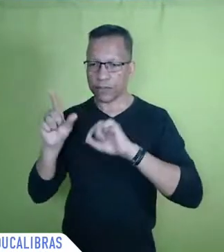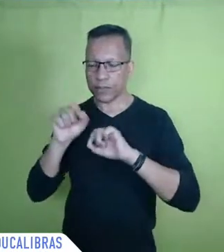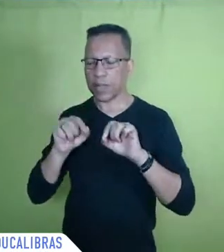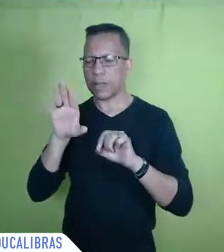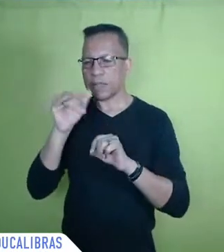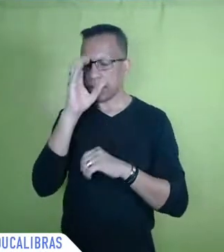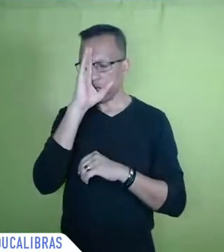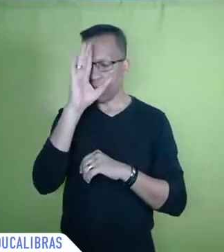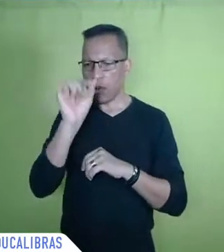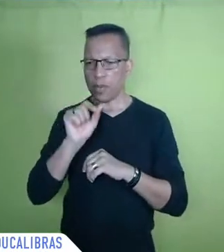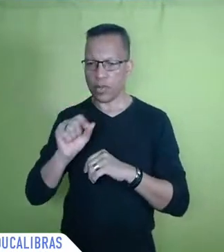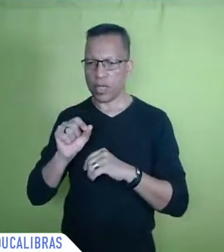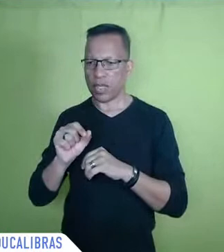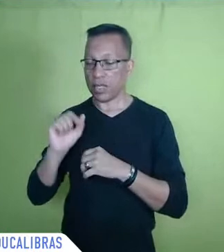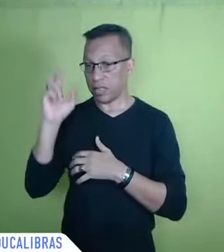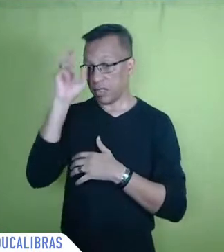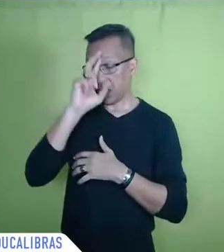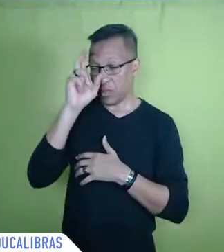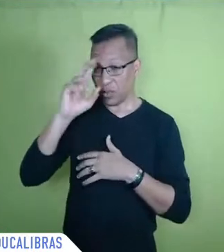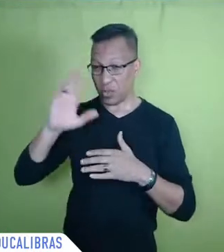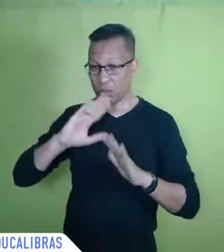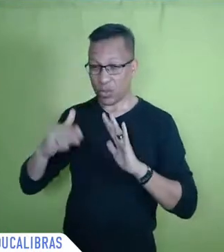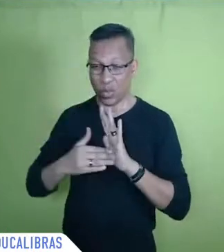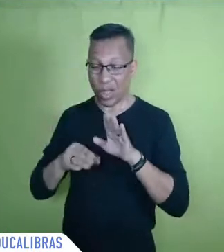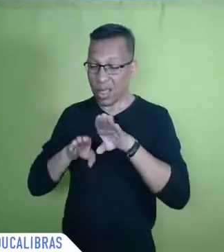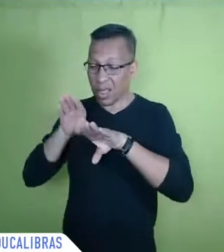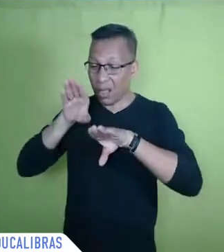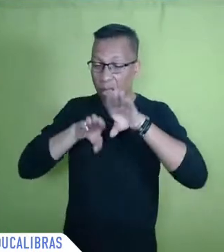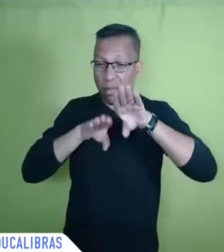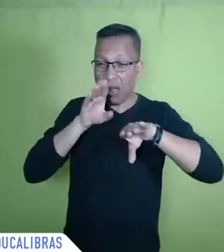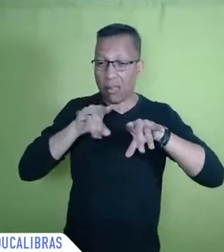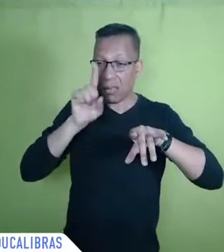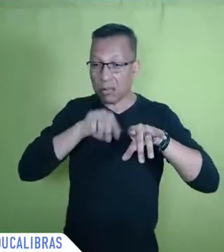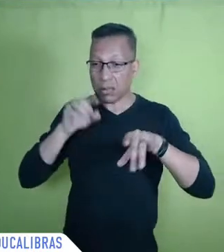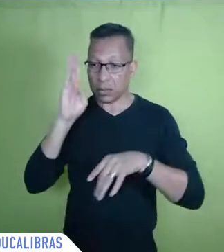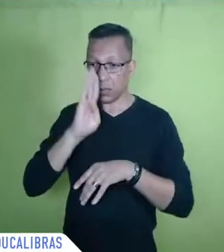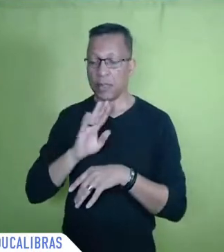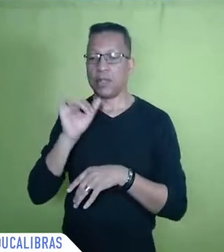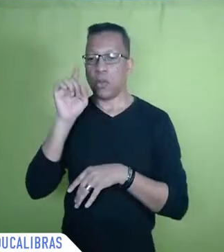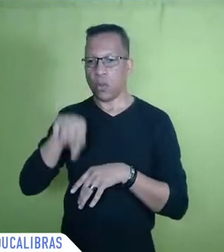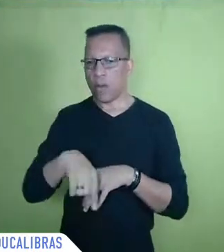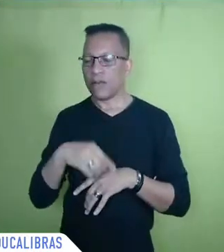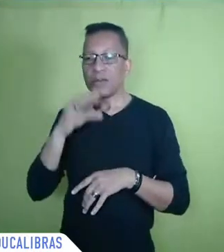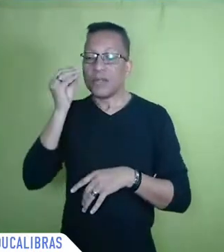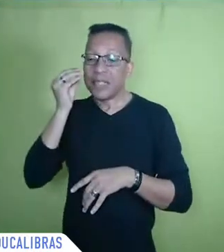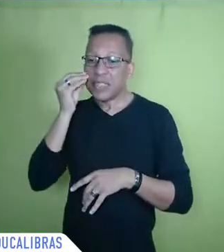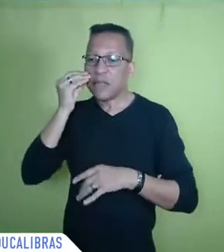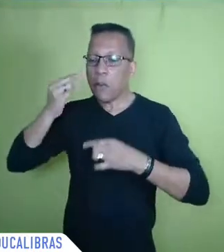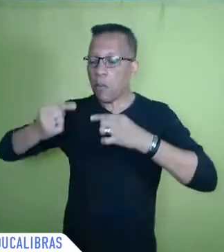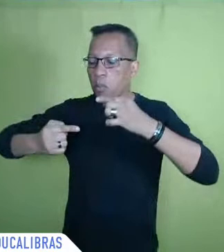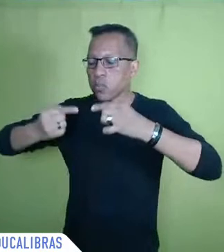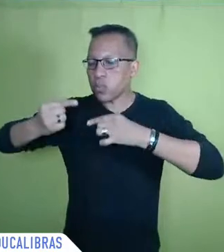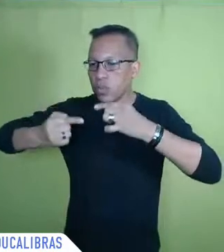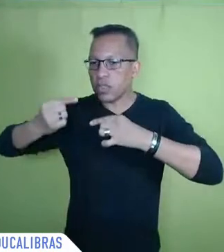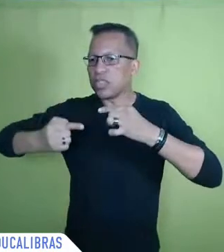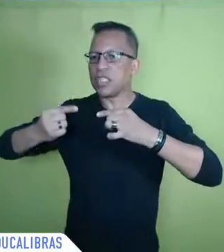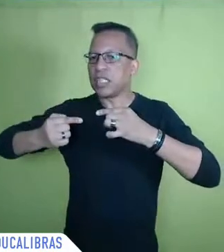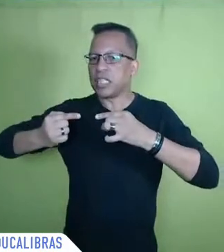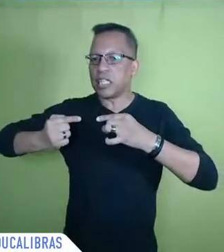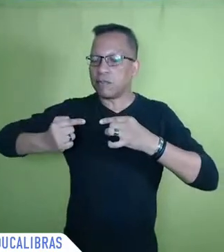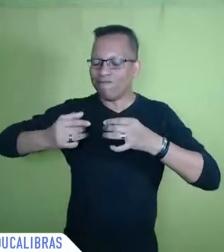been frustrated political attempts at, first of all, trying to effectively tax economic